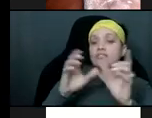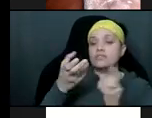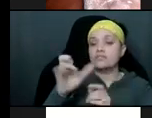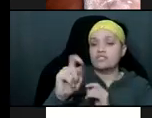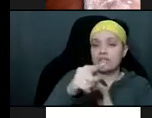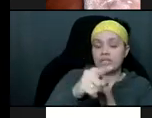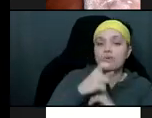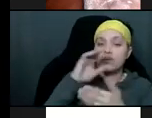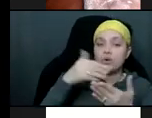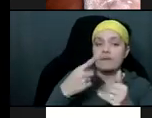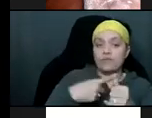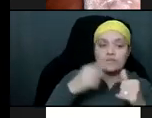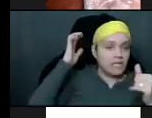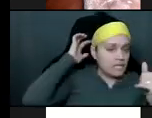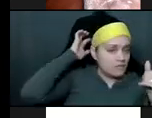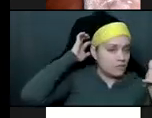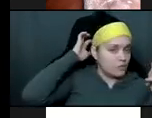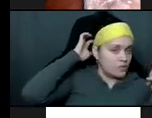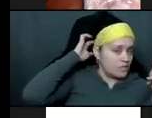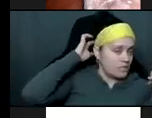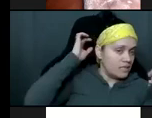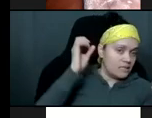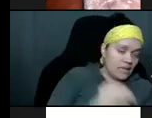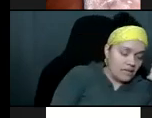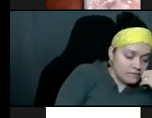Who got there first?